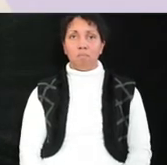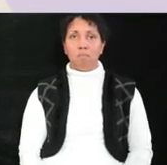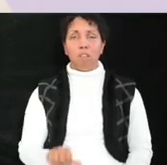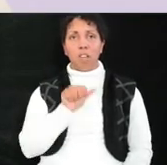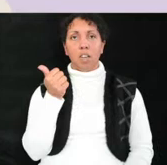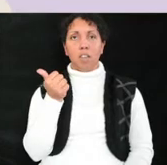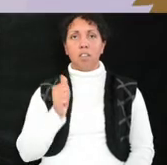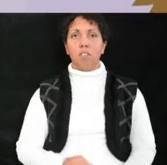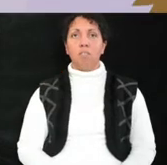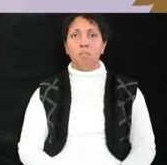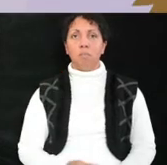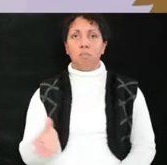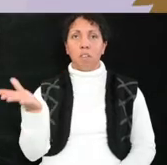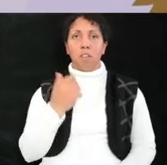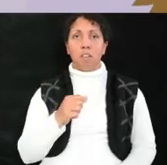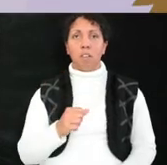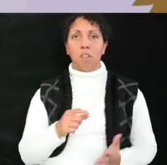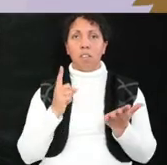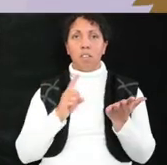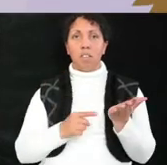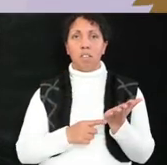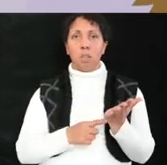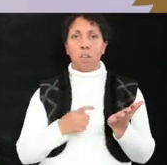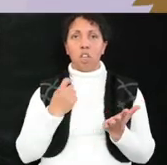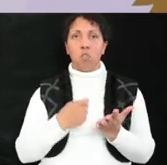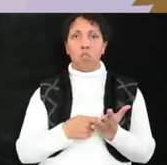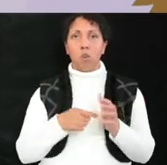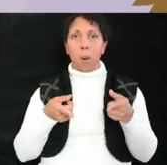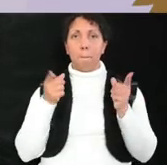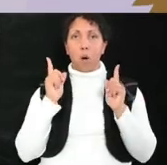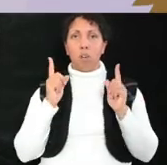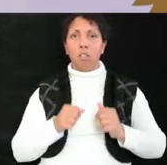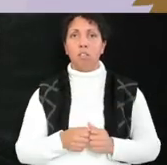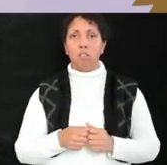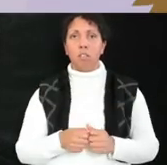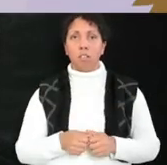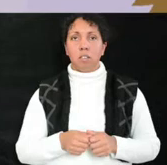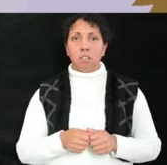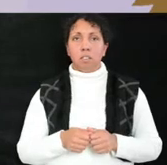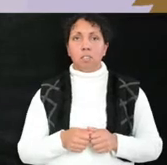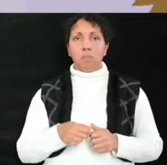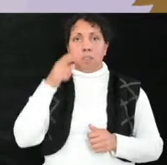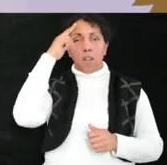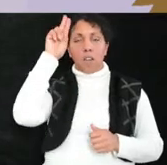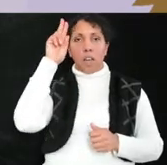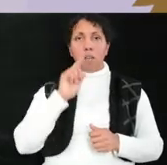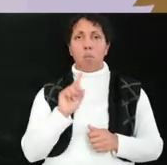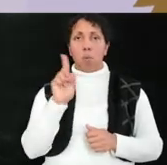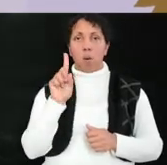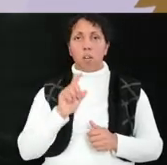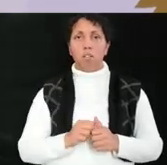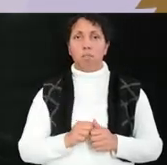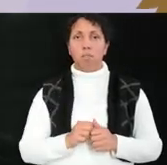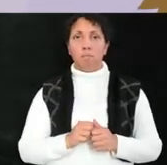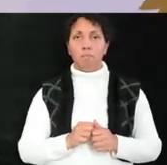OK, moving on. Here is an independent reviewing officer. Hello, please tell us what you do. Hello, my